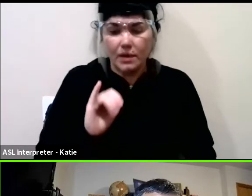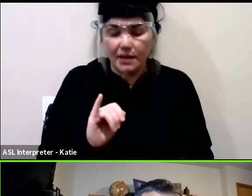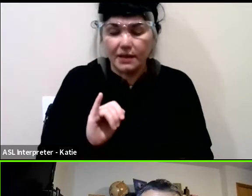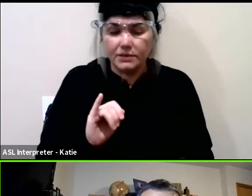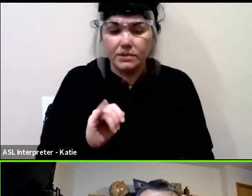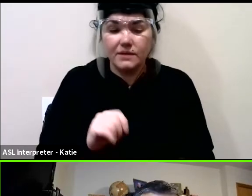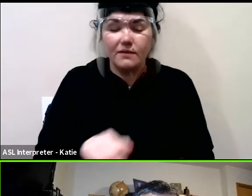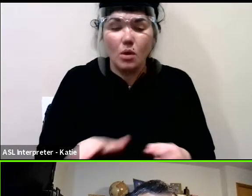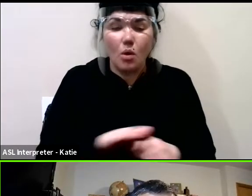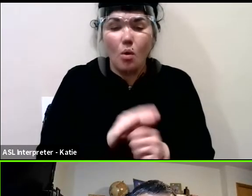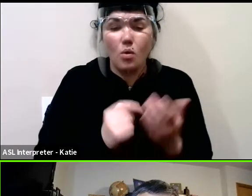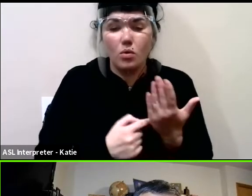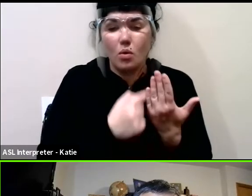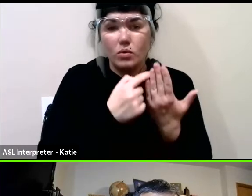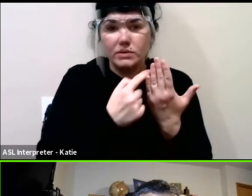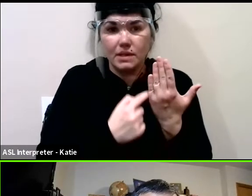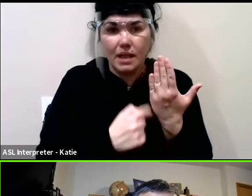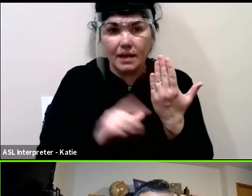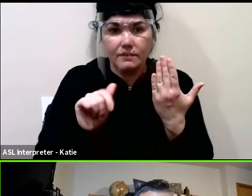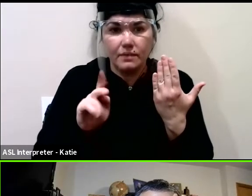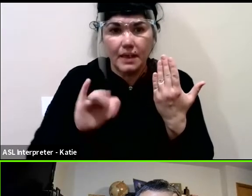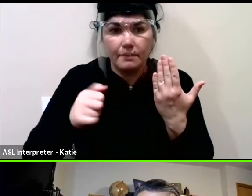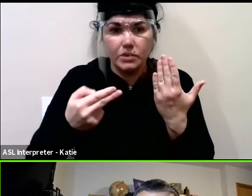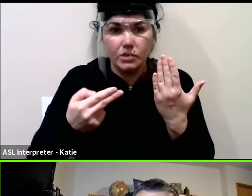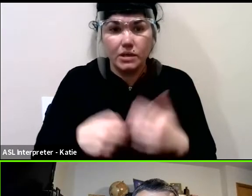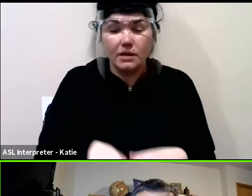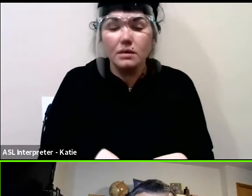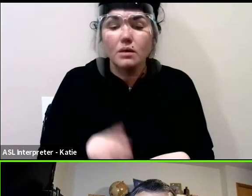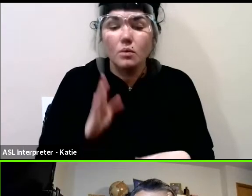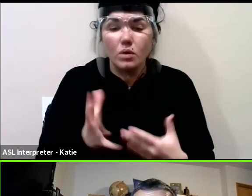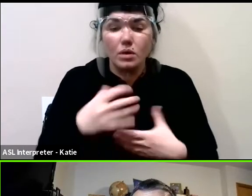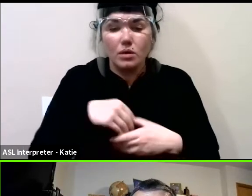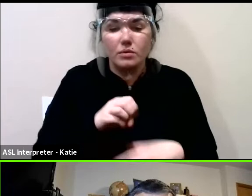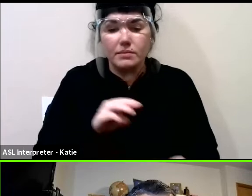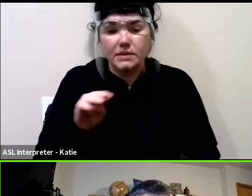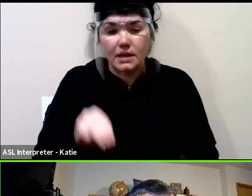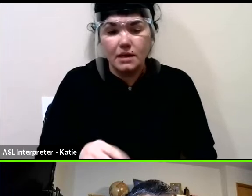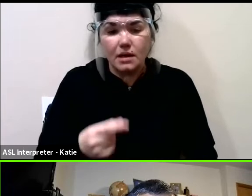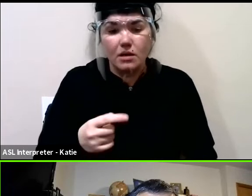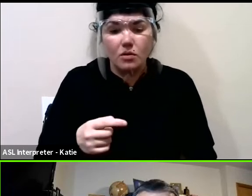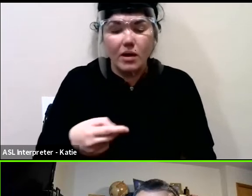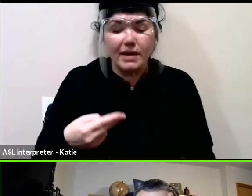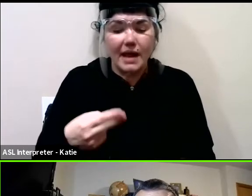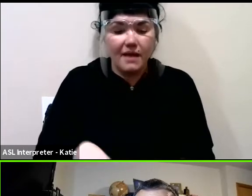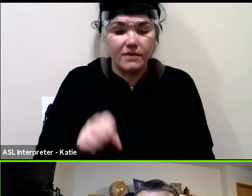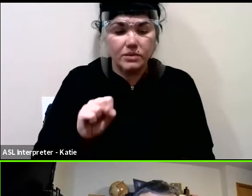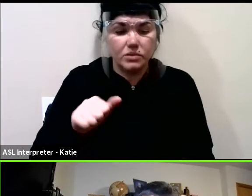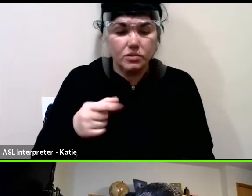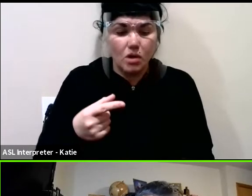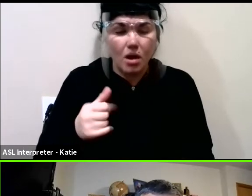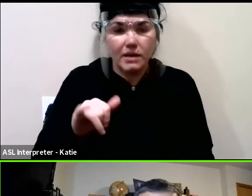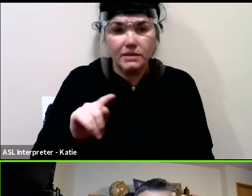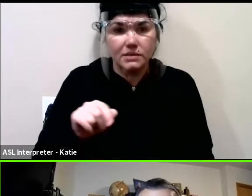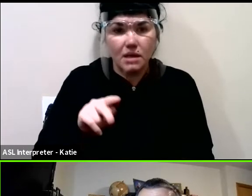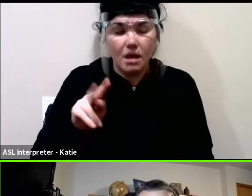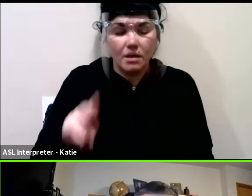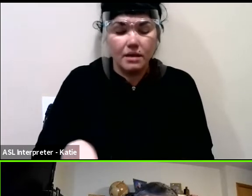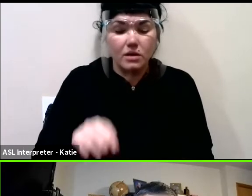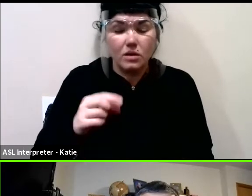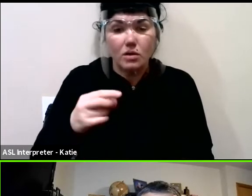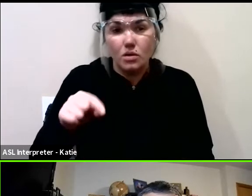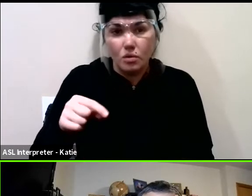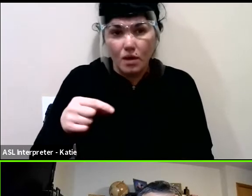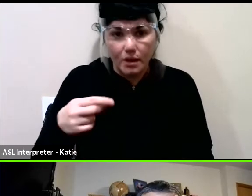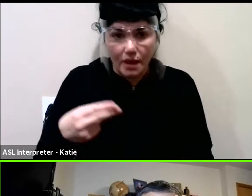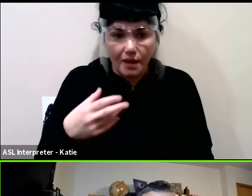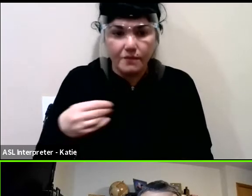lake michigan as drawn district 9 would include muskegon grand haven holland saugatuck south haven benton harbor and st joe which